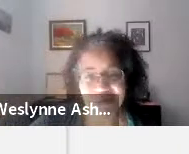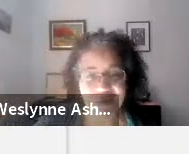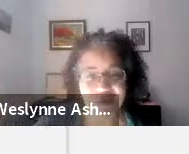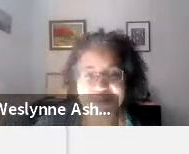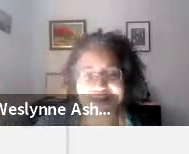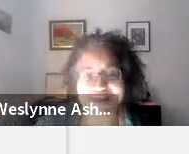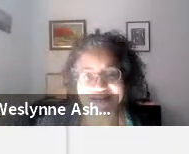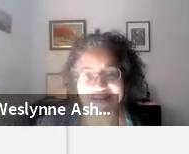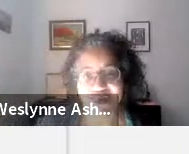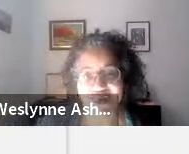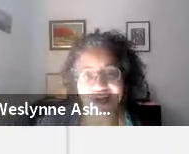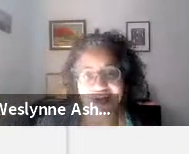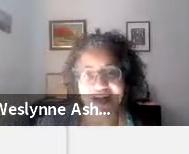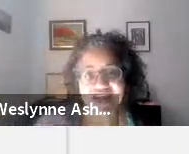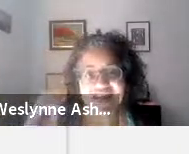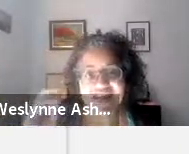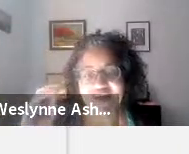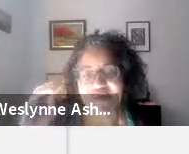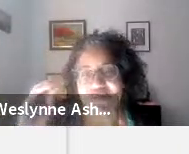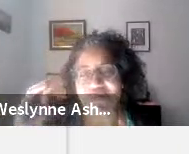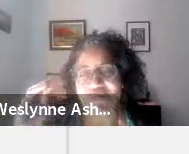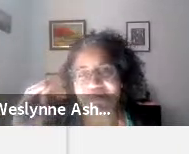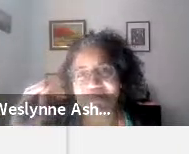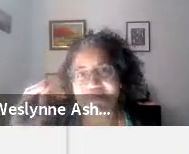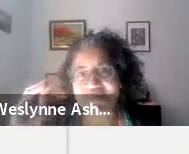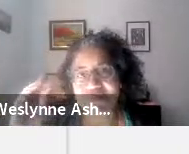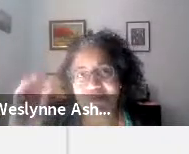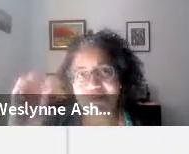trying to find the websites for